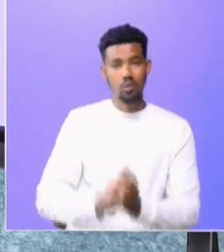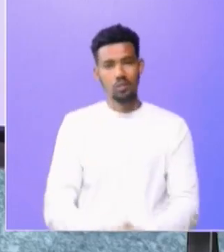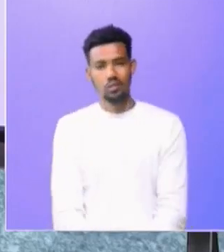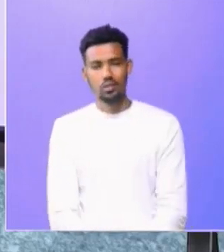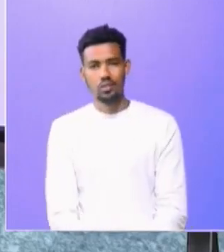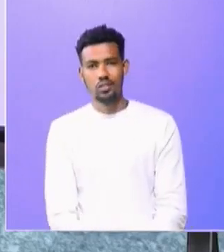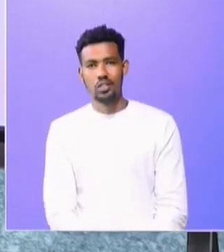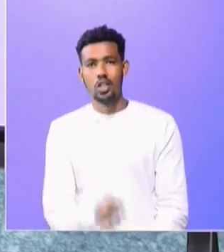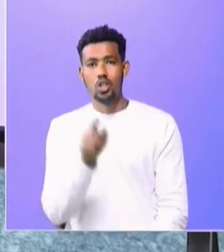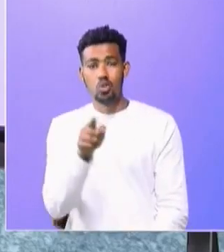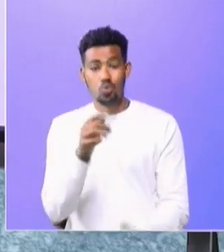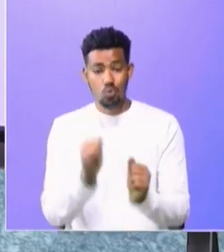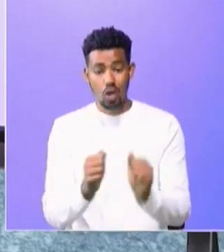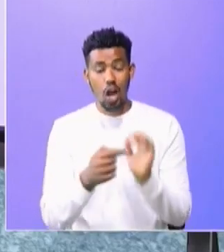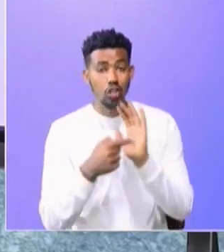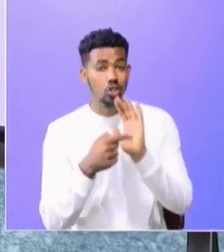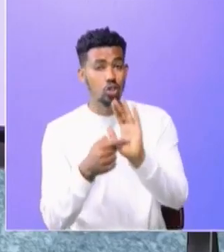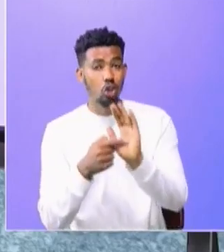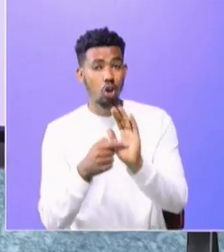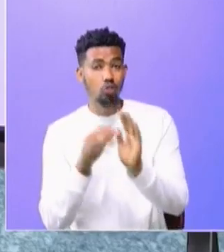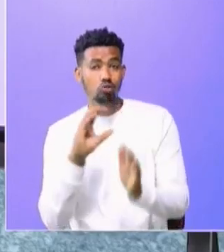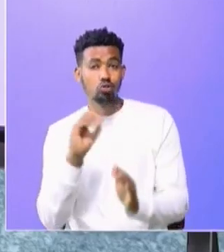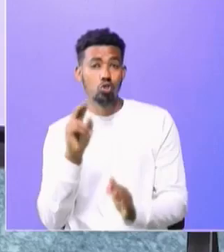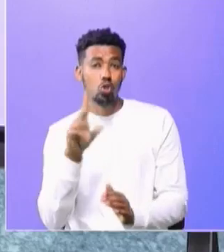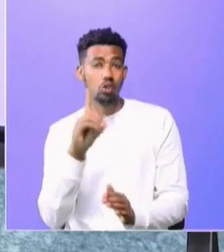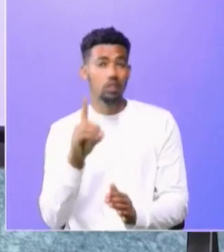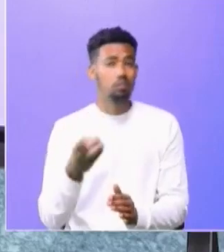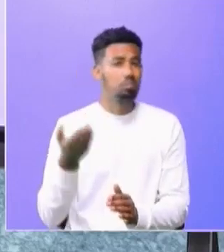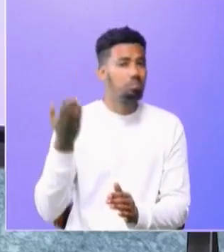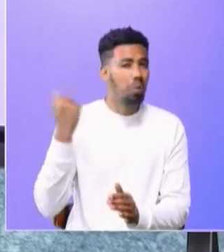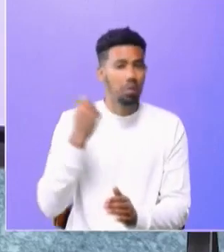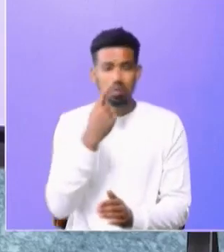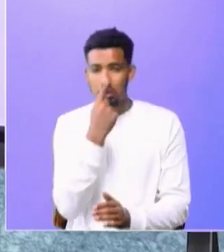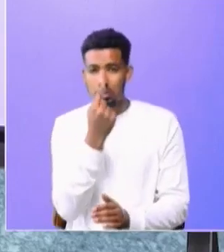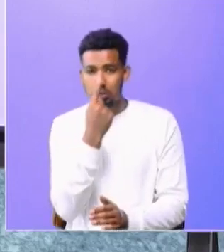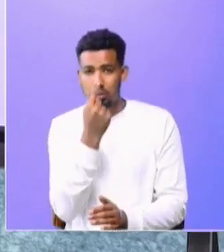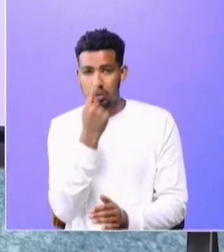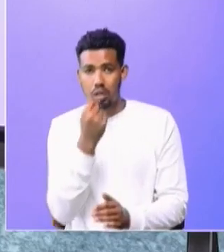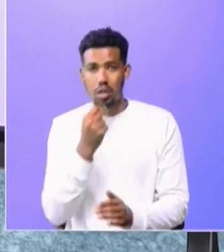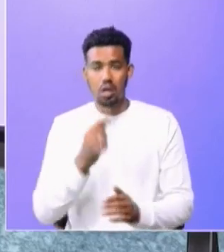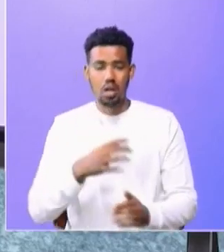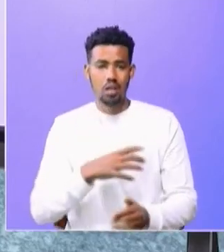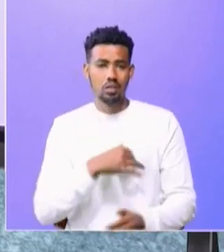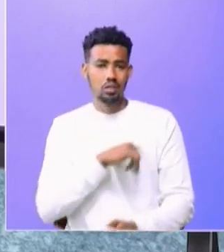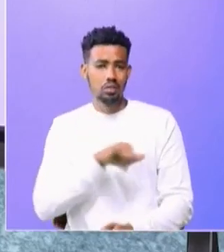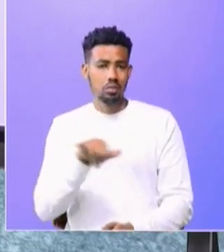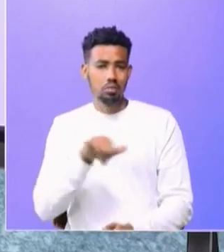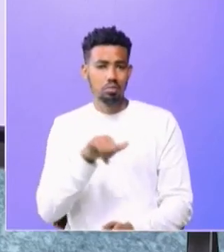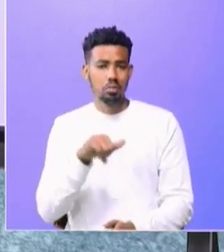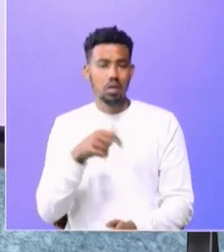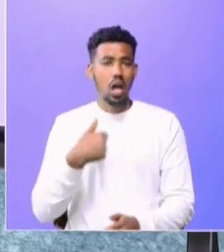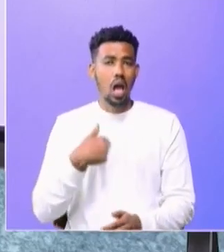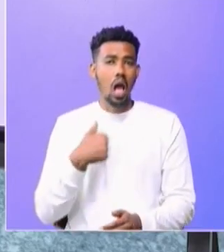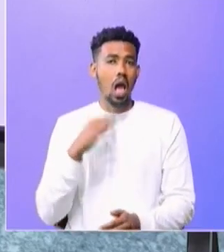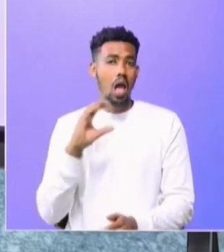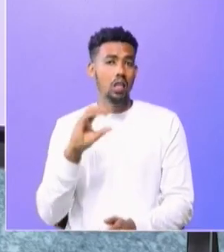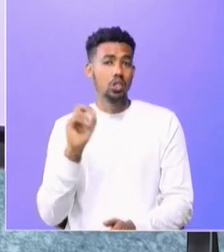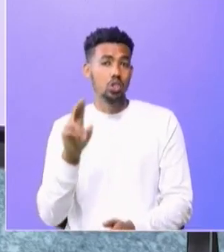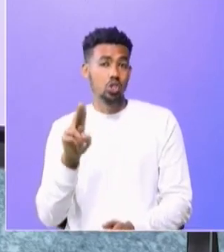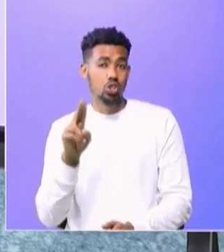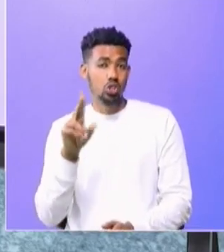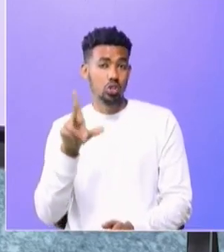you can show by using could past experience, like I could